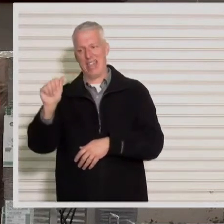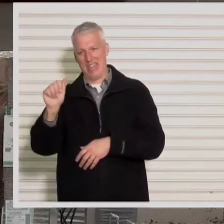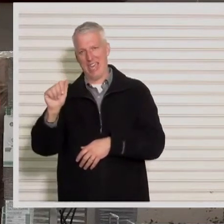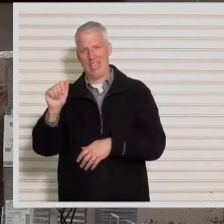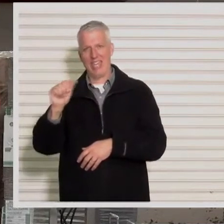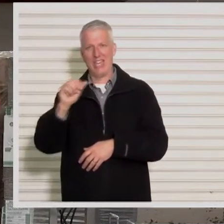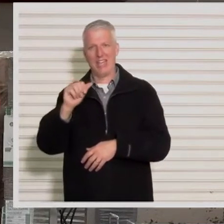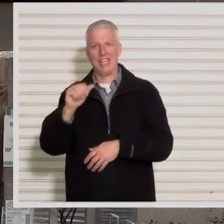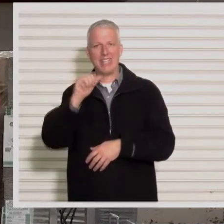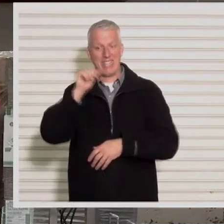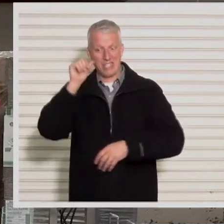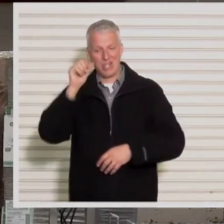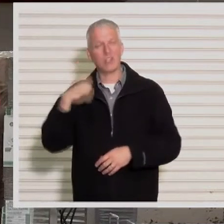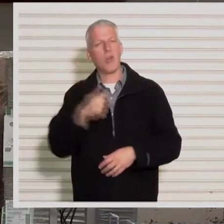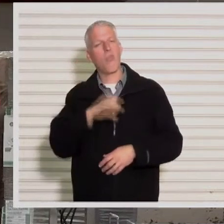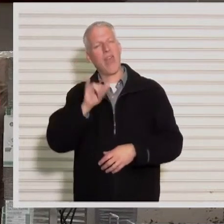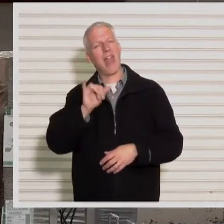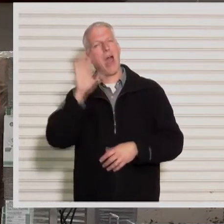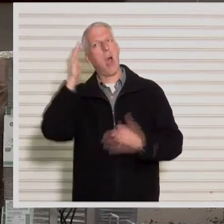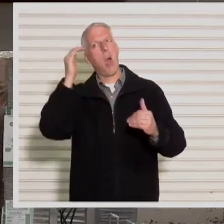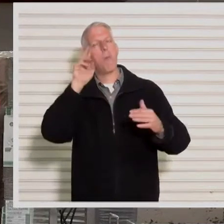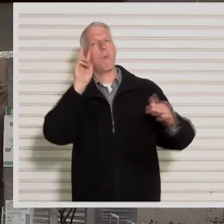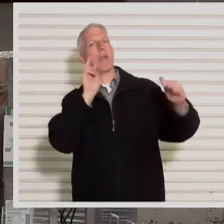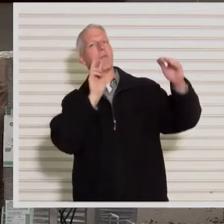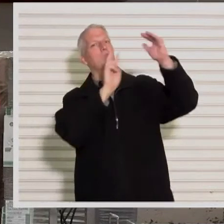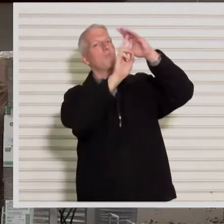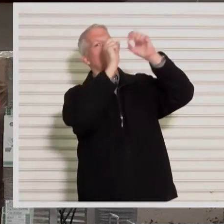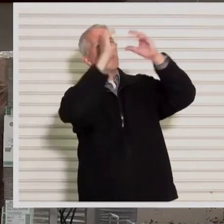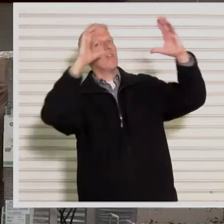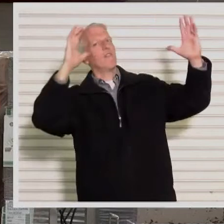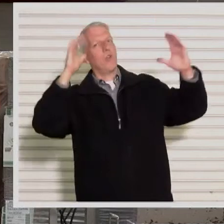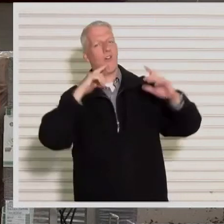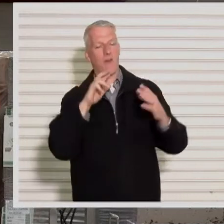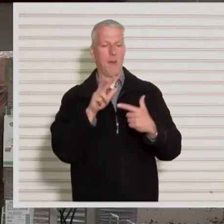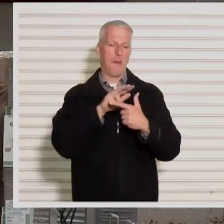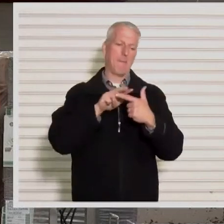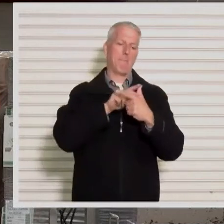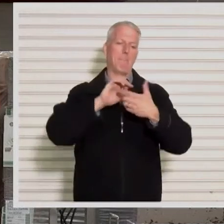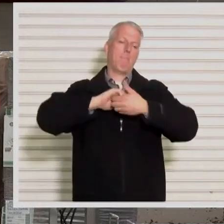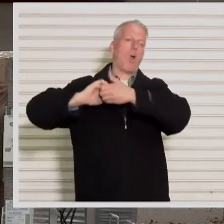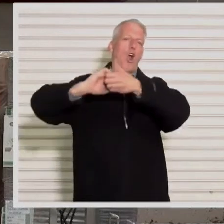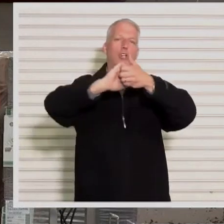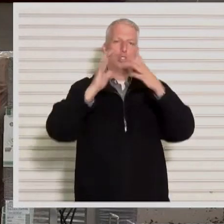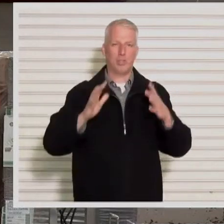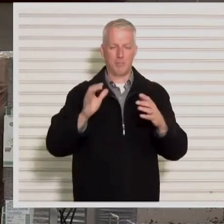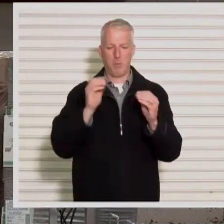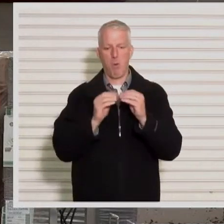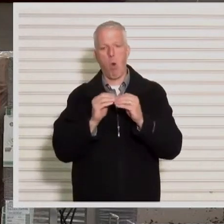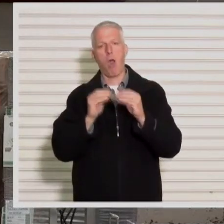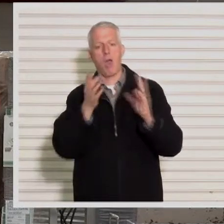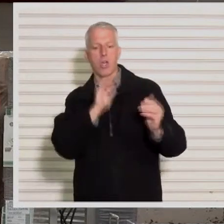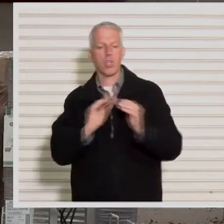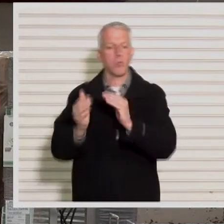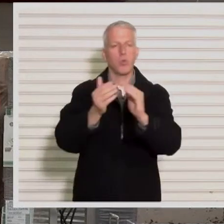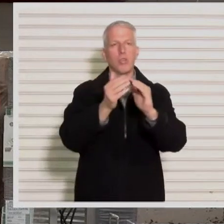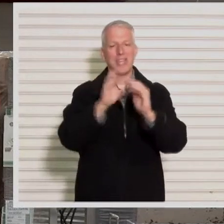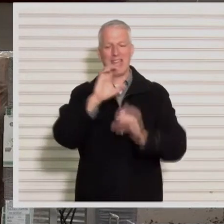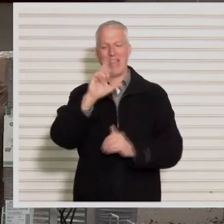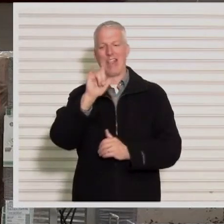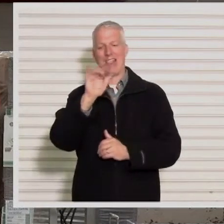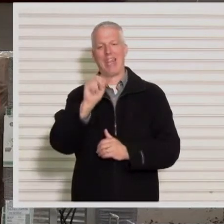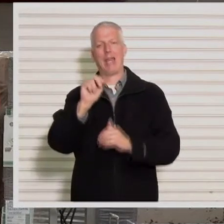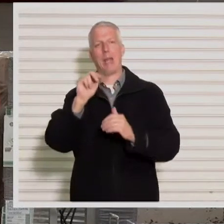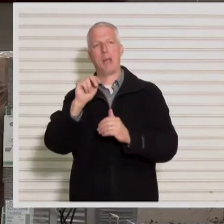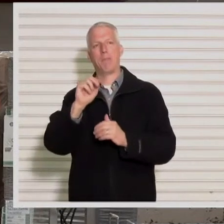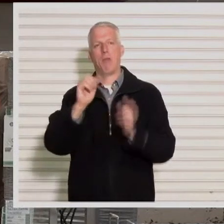preview of what we hope is more partnerships like that to come, more community clinic partnerships, more